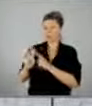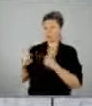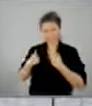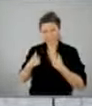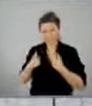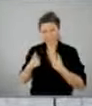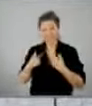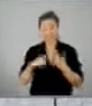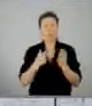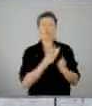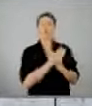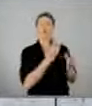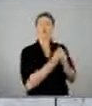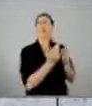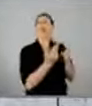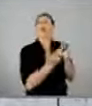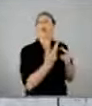office.